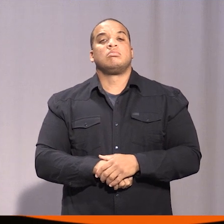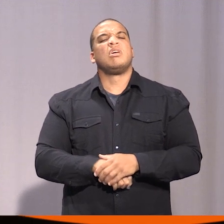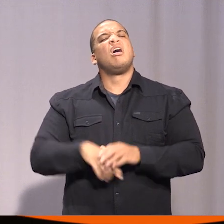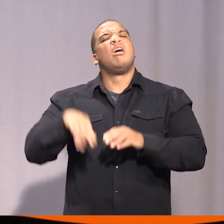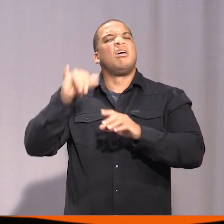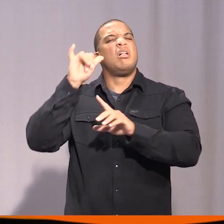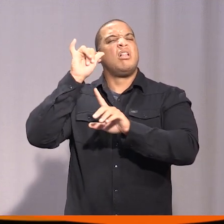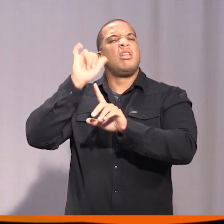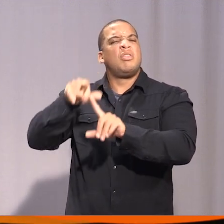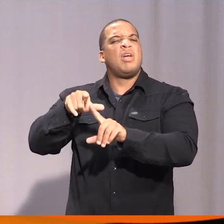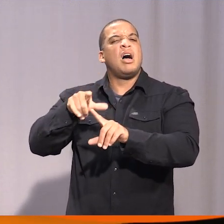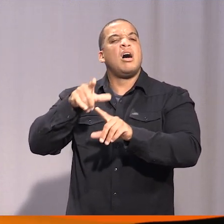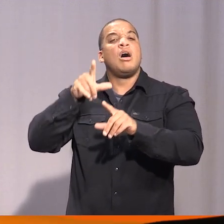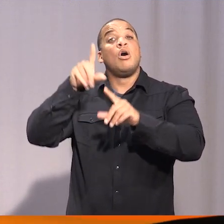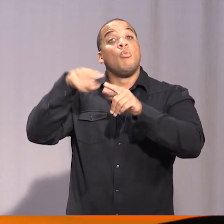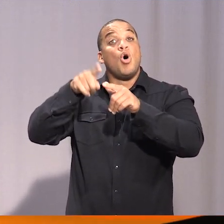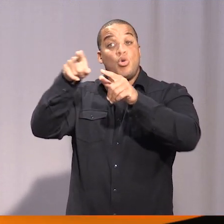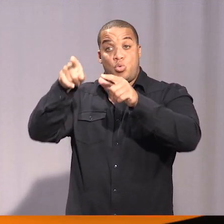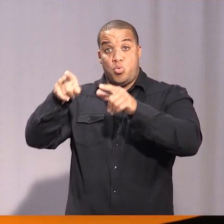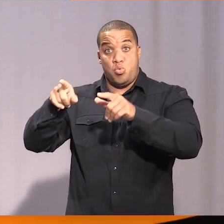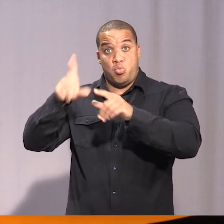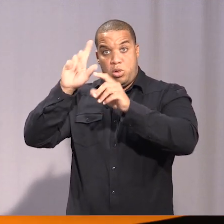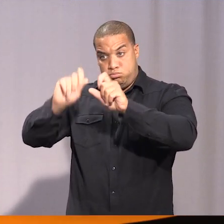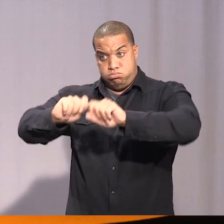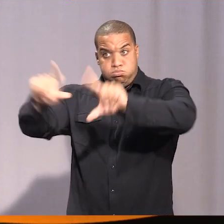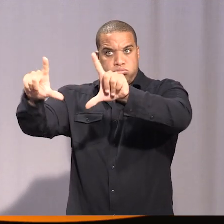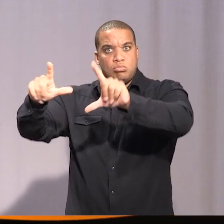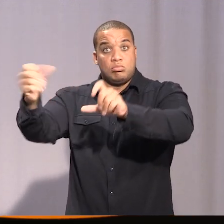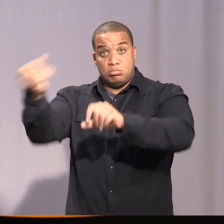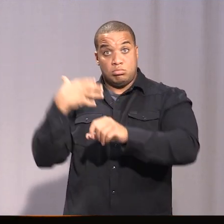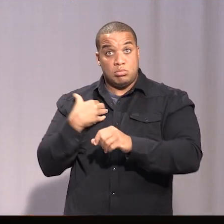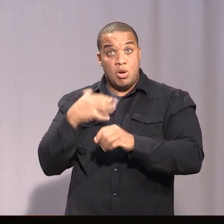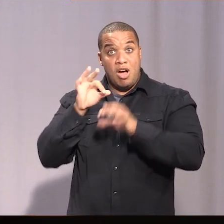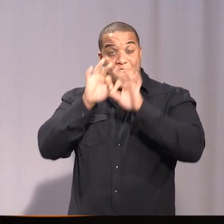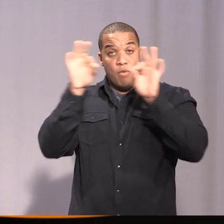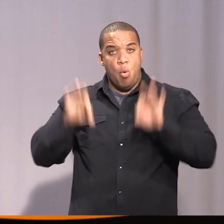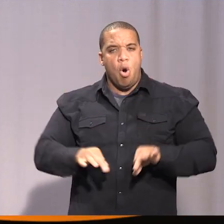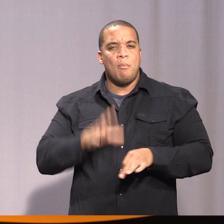And that will save when you submit the form to us.